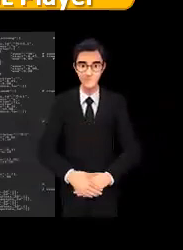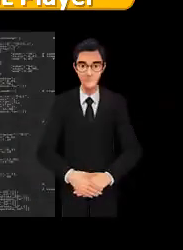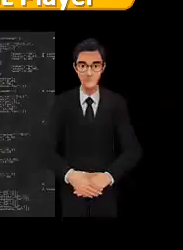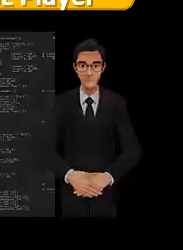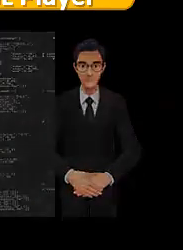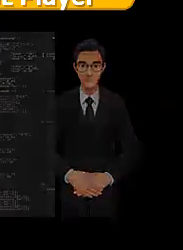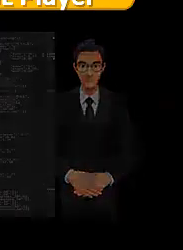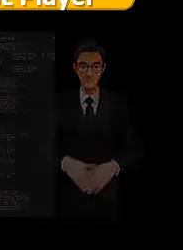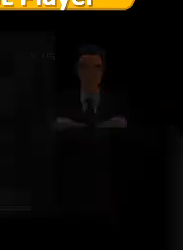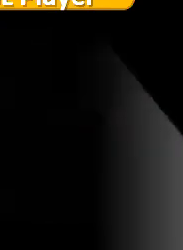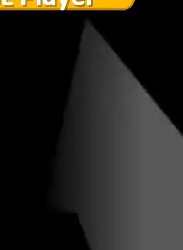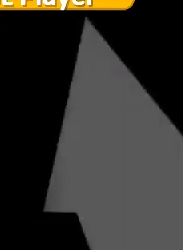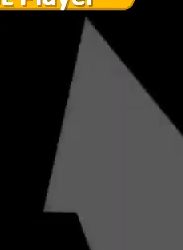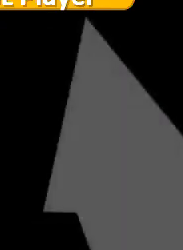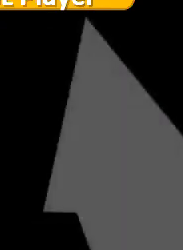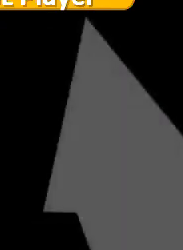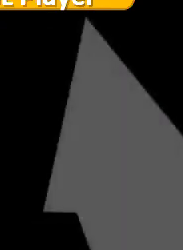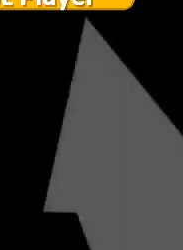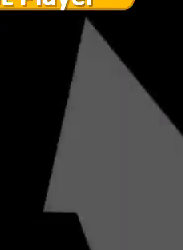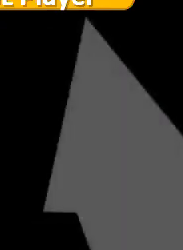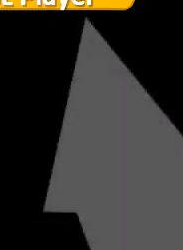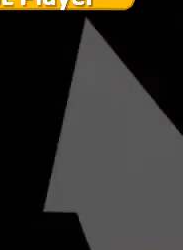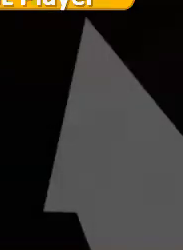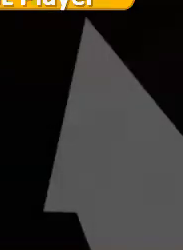projects means bigger social value creation.